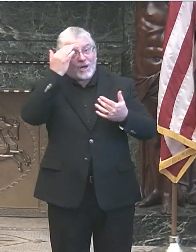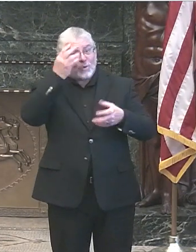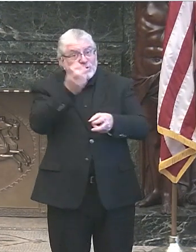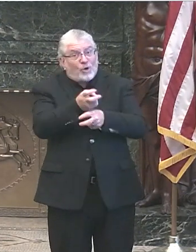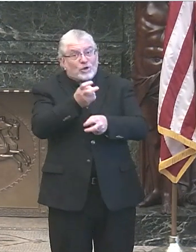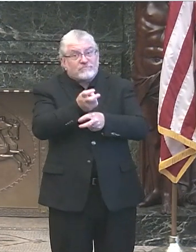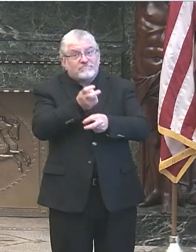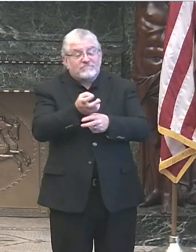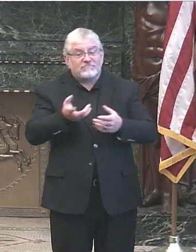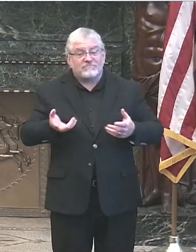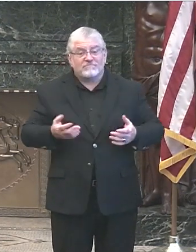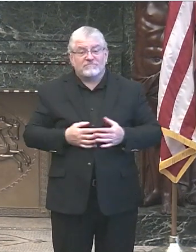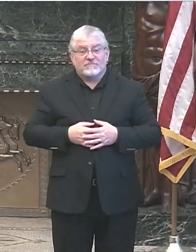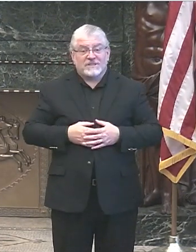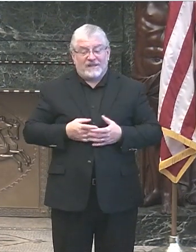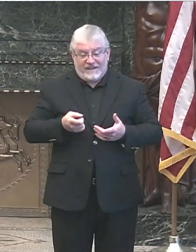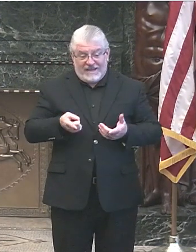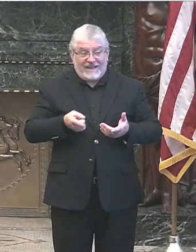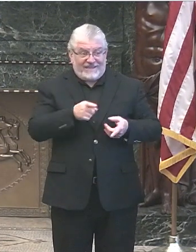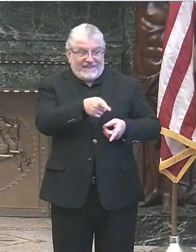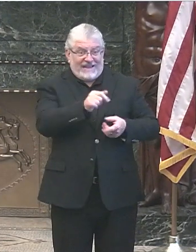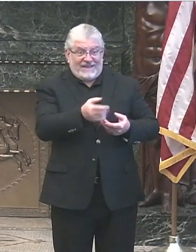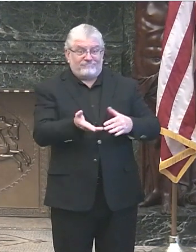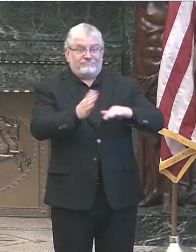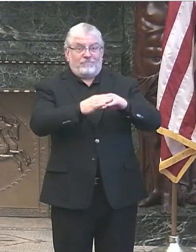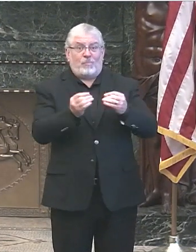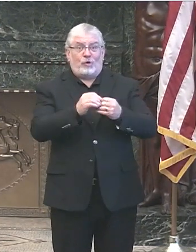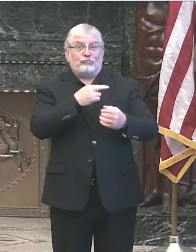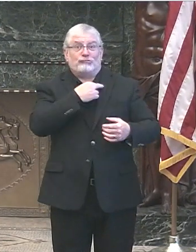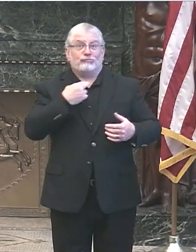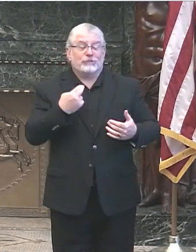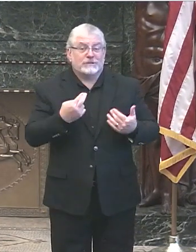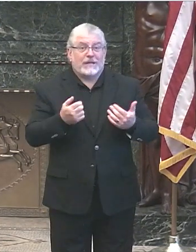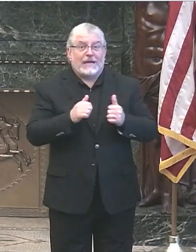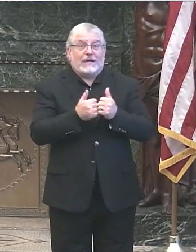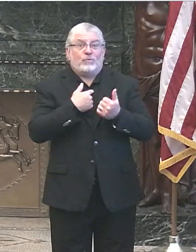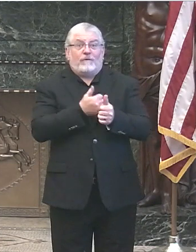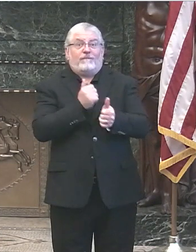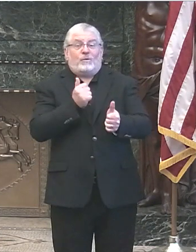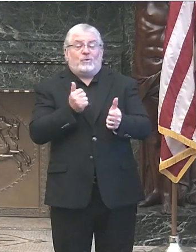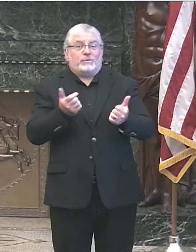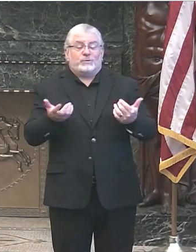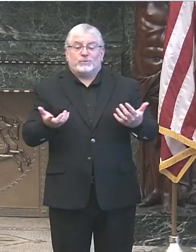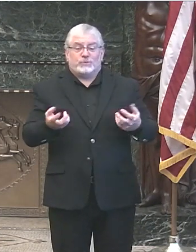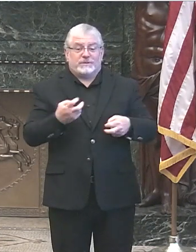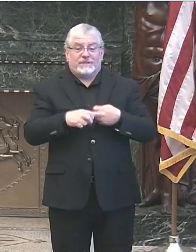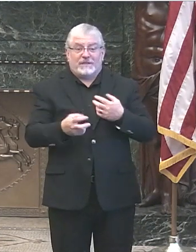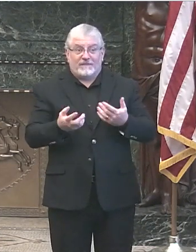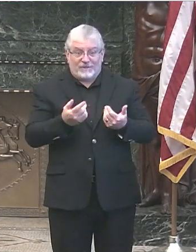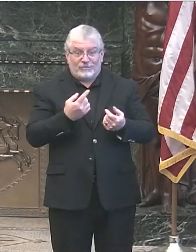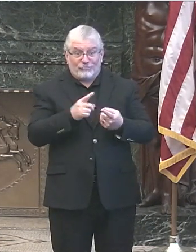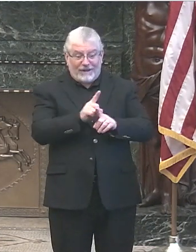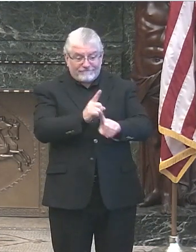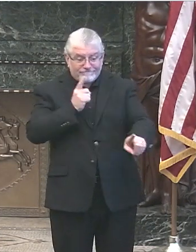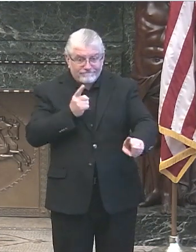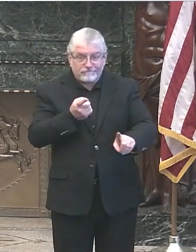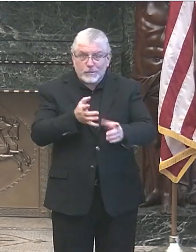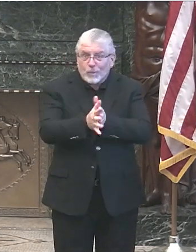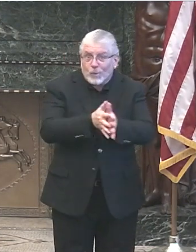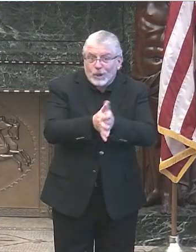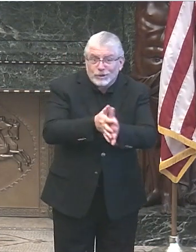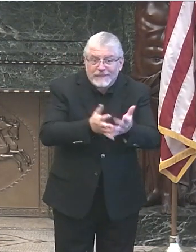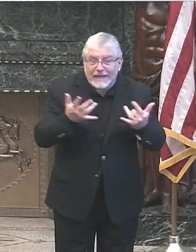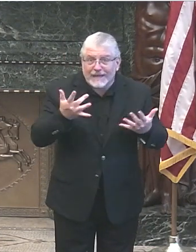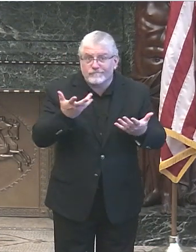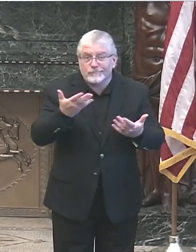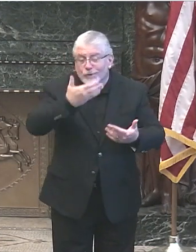greater risk. Not much we can do about that other than really driving home the point. Try to keep your distance from people. Wash your hands when you're around people. Wear a mask.